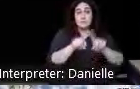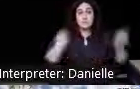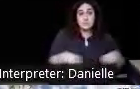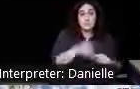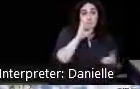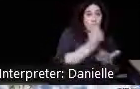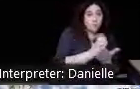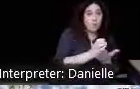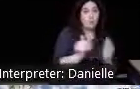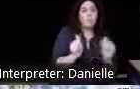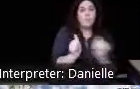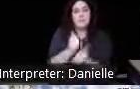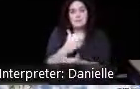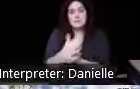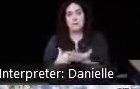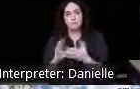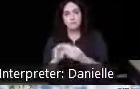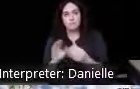information on top of those images.